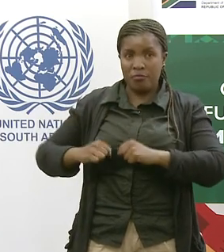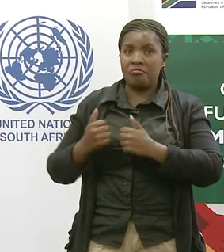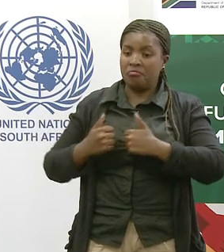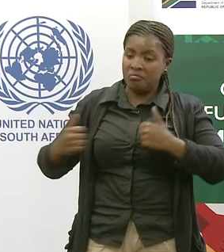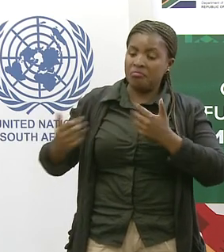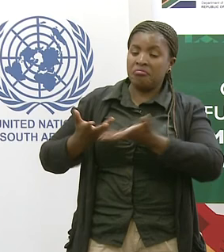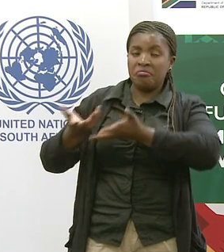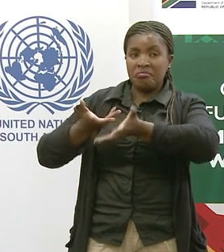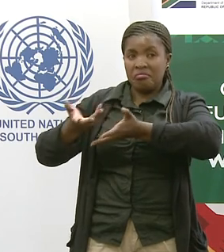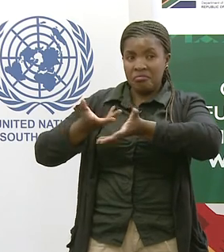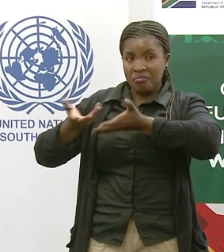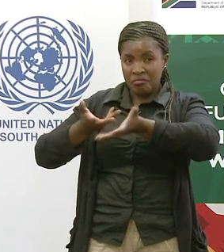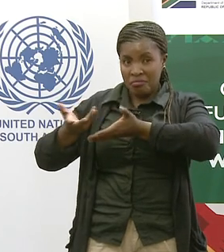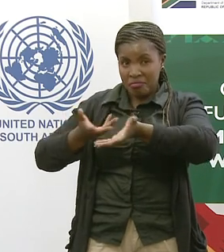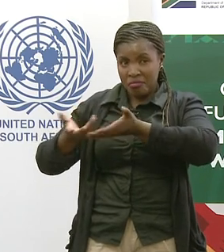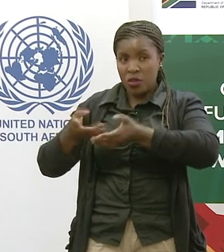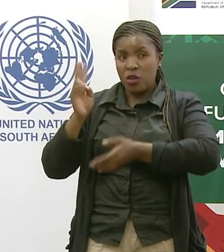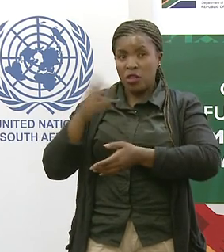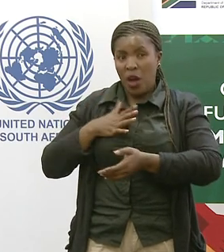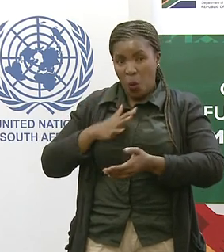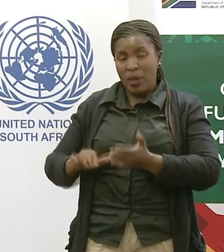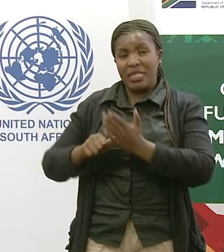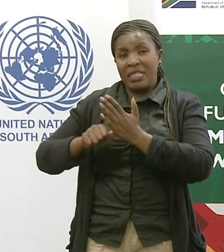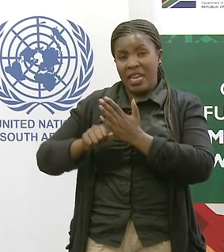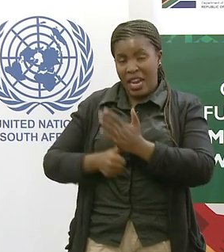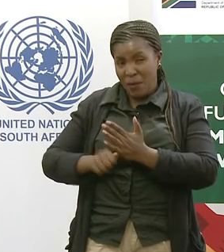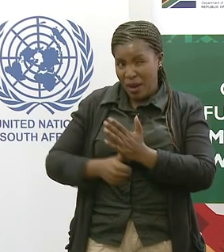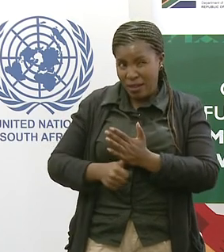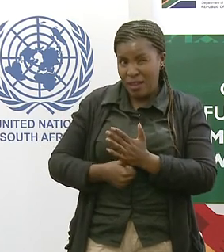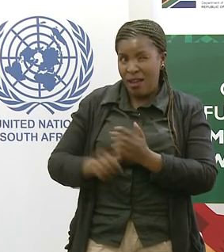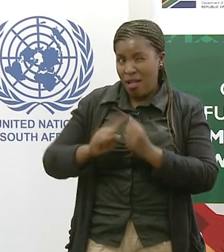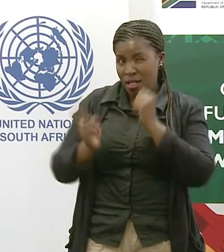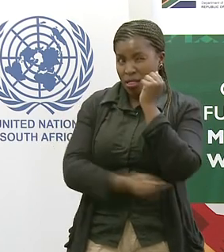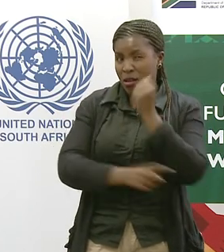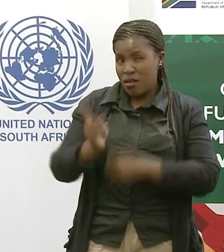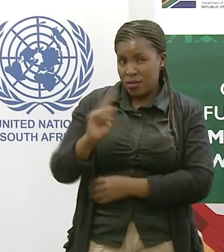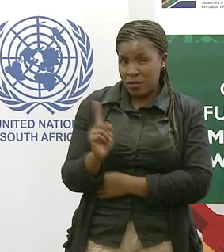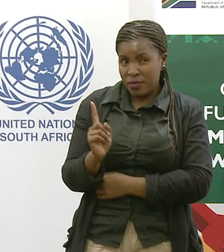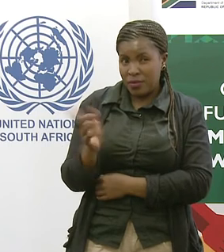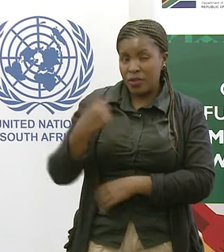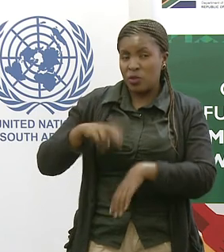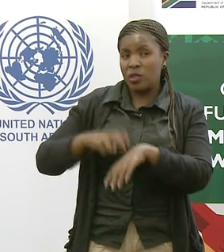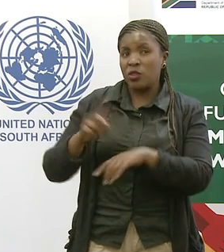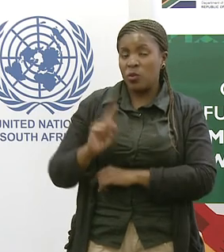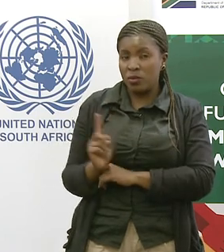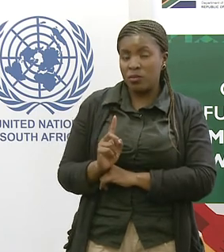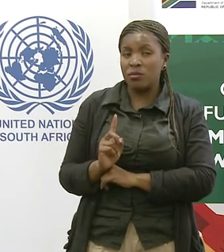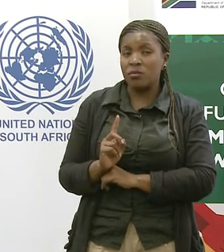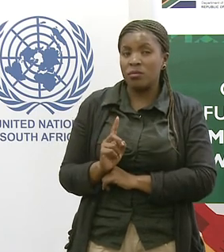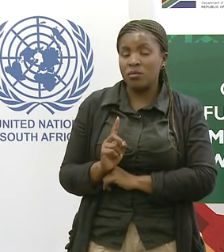conversation. What I really want to emphasize as a closing remark is that I think we need to take this